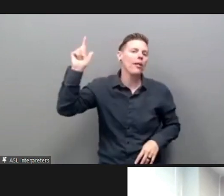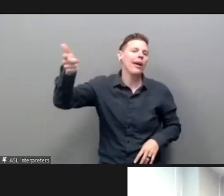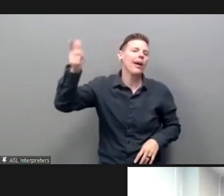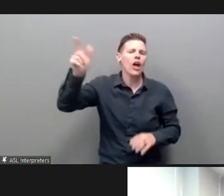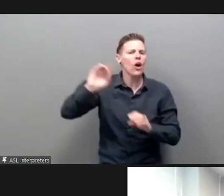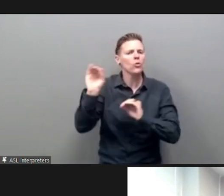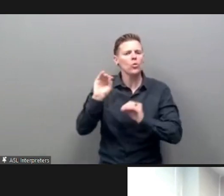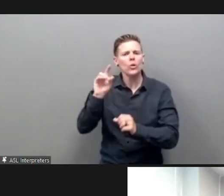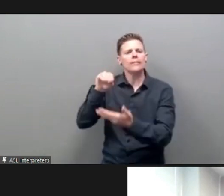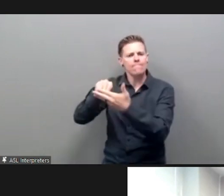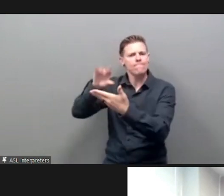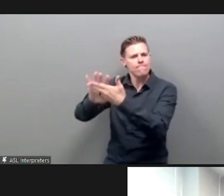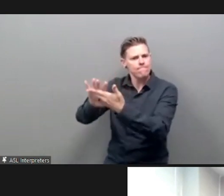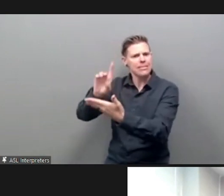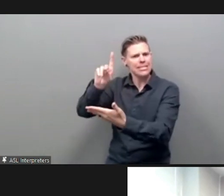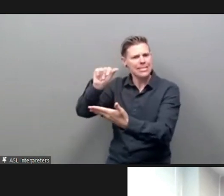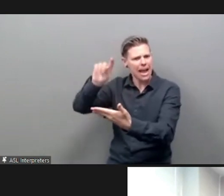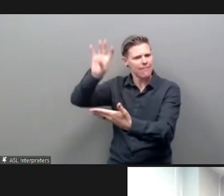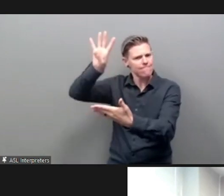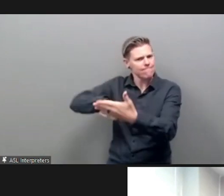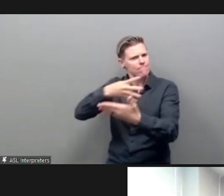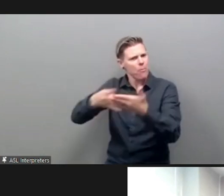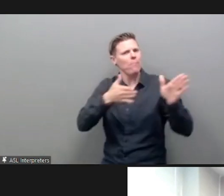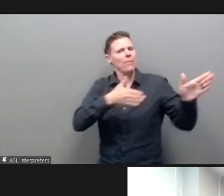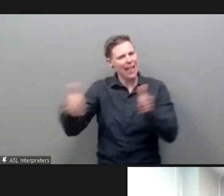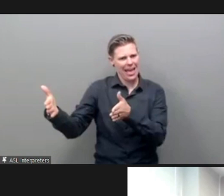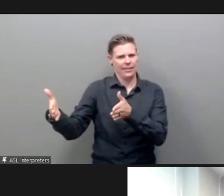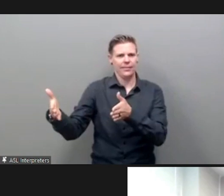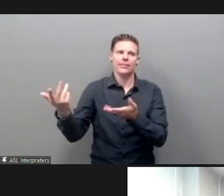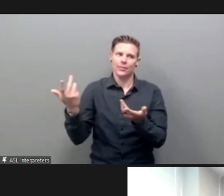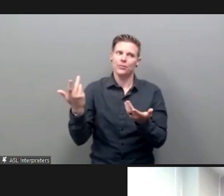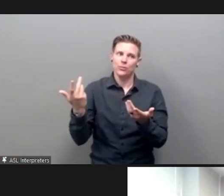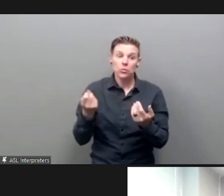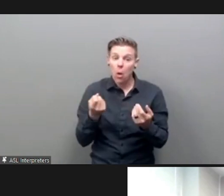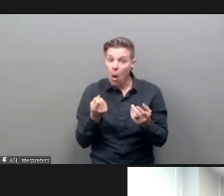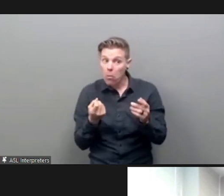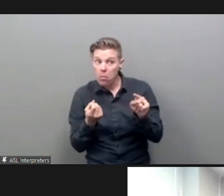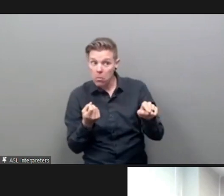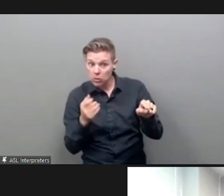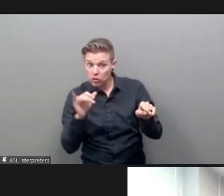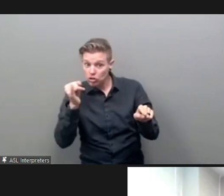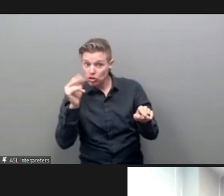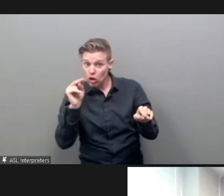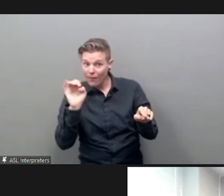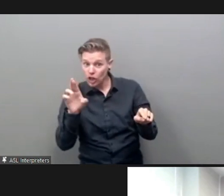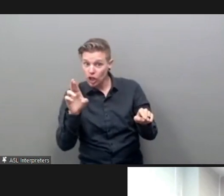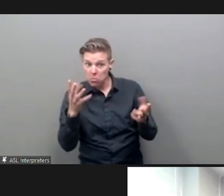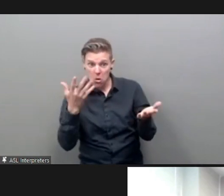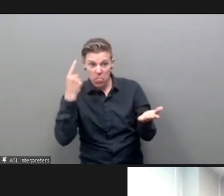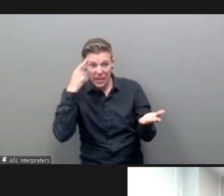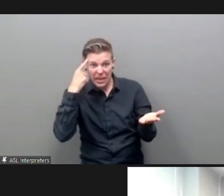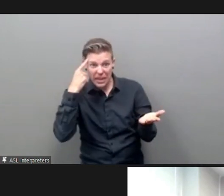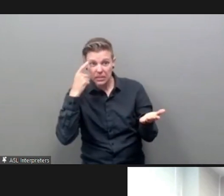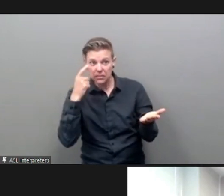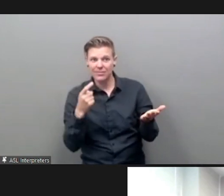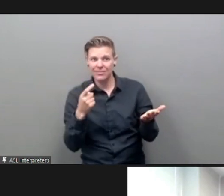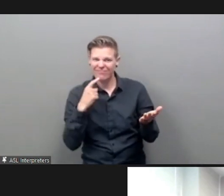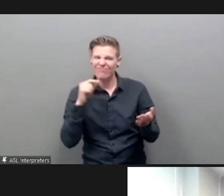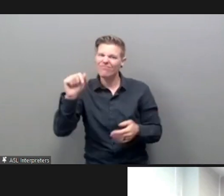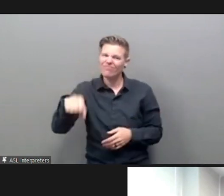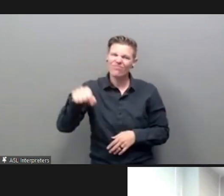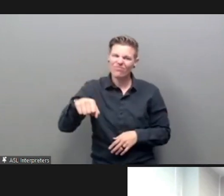two? Yeah, as I mentioned earlier, every hospital is strained. It's to what degree